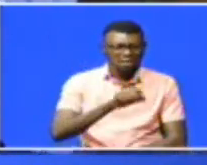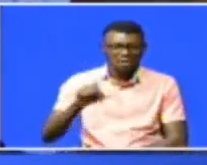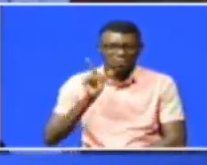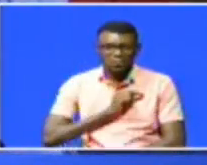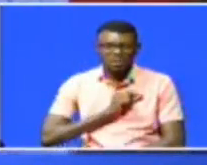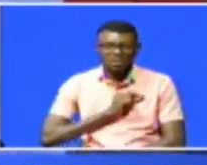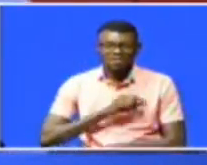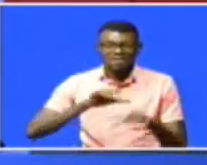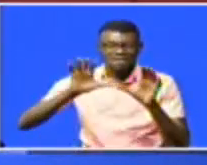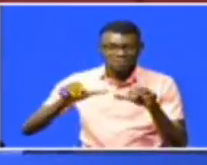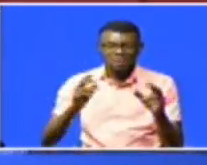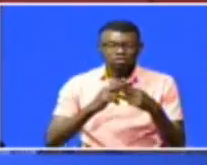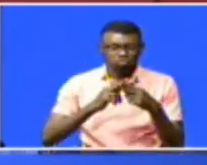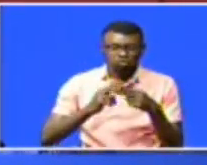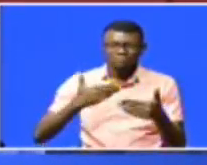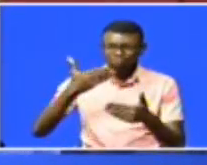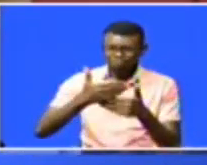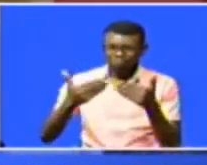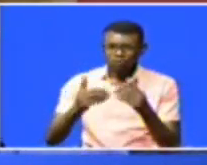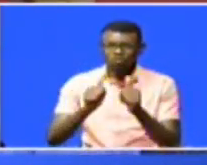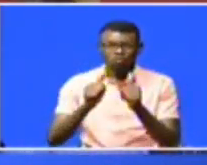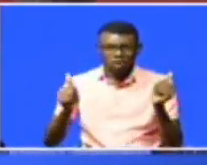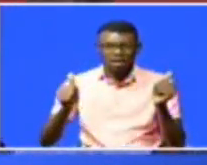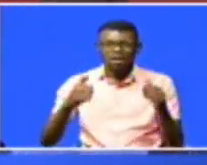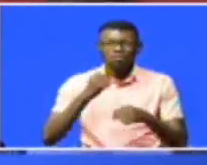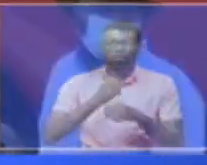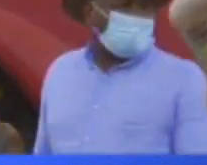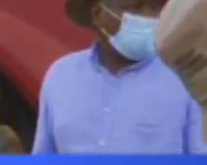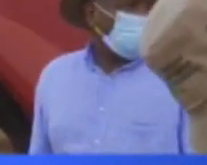will eventually be equipped with infrastructure to allow irrigation.